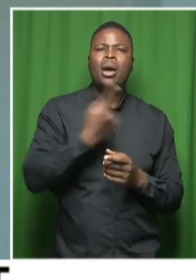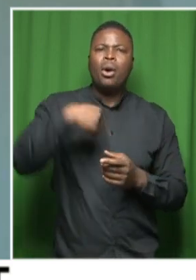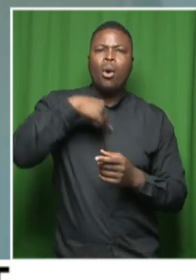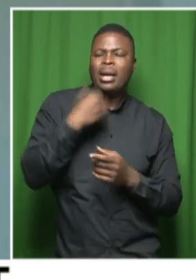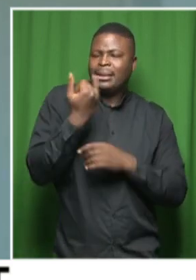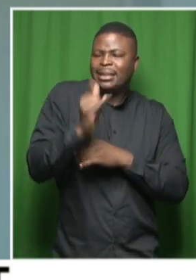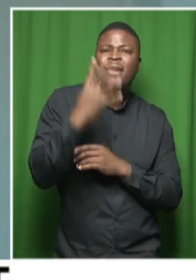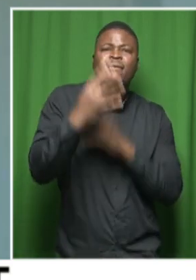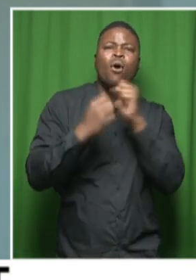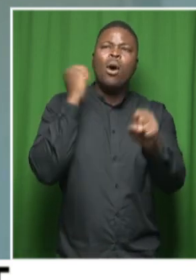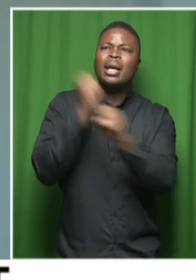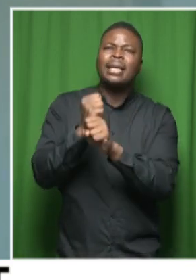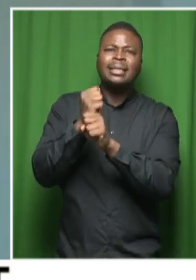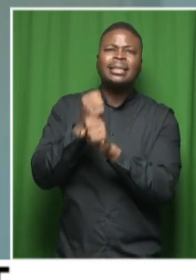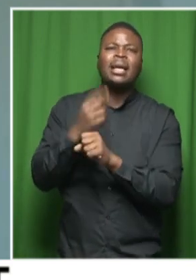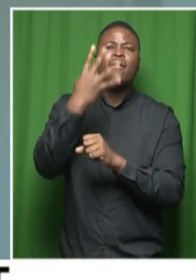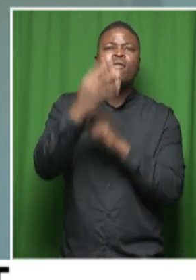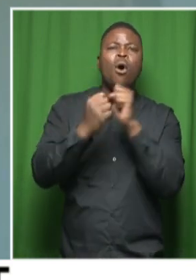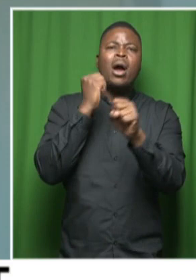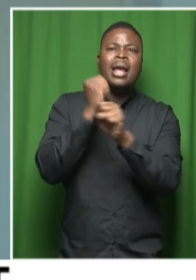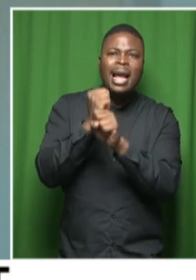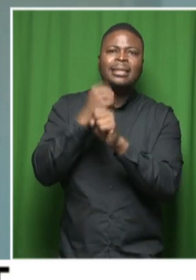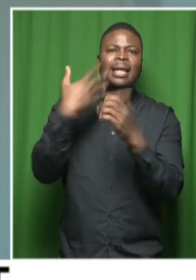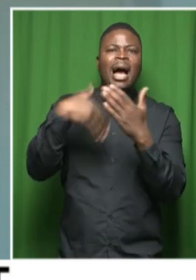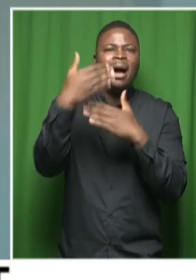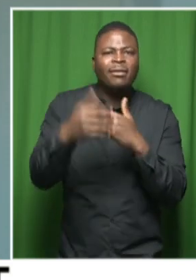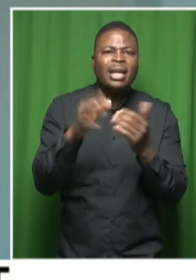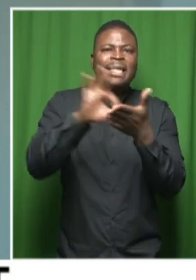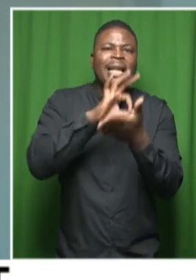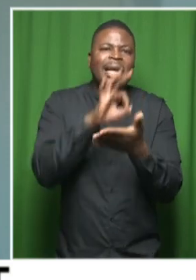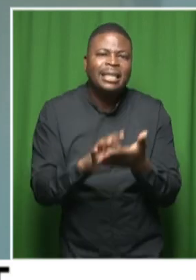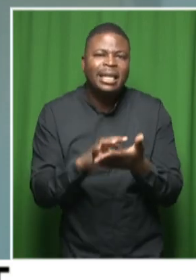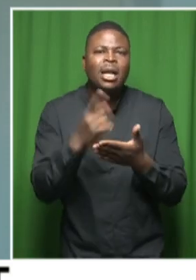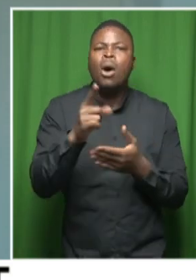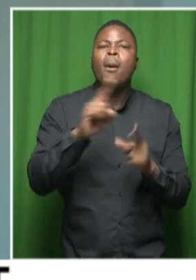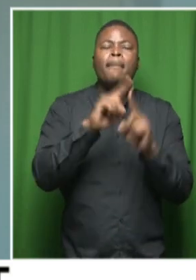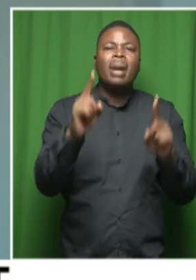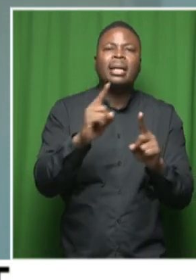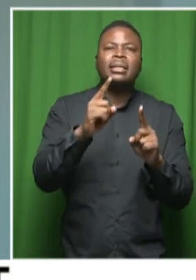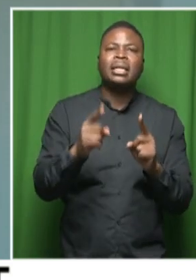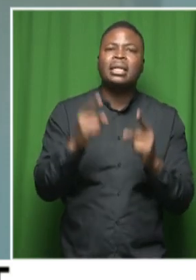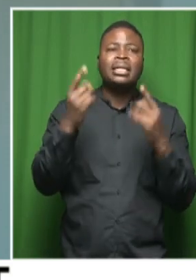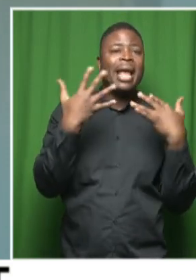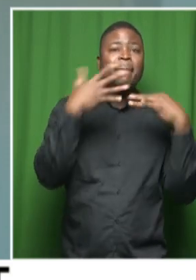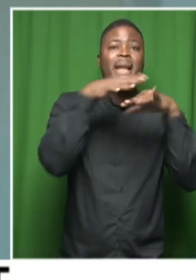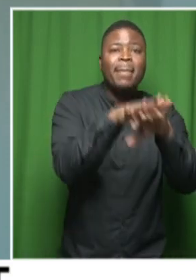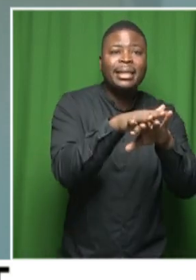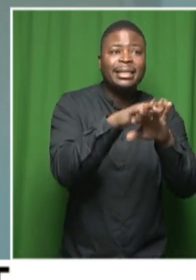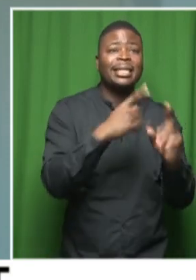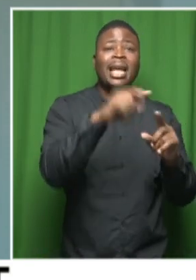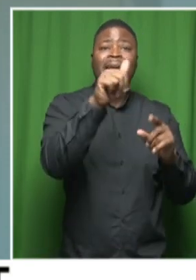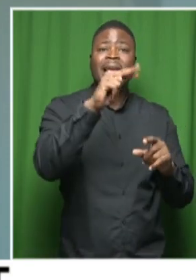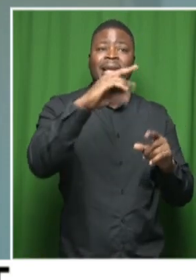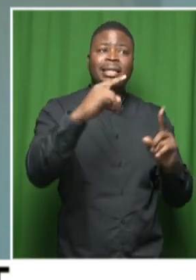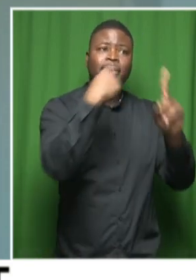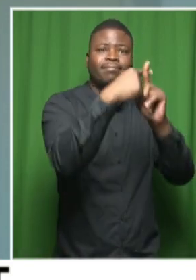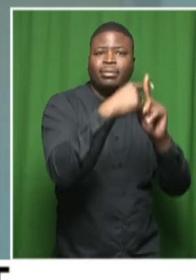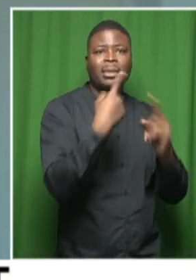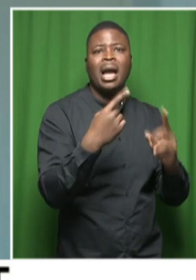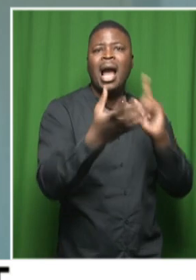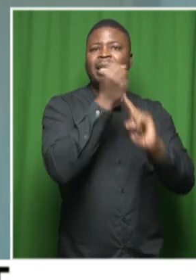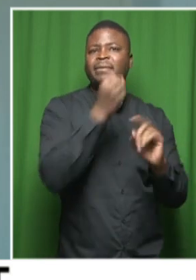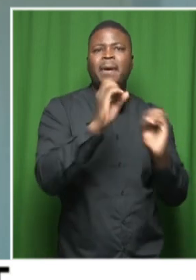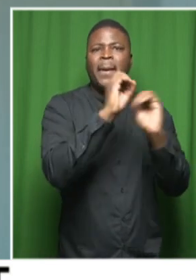after 2019 elections that we have not been able to actually implement the dual mandate, which is actually implemented